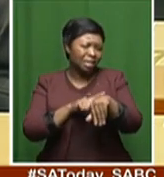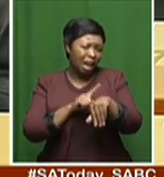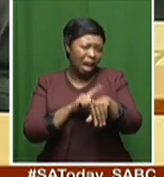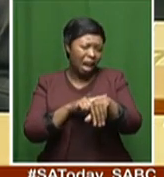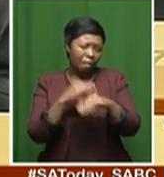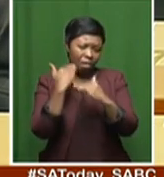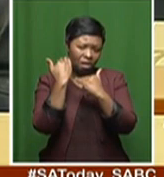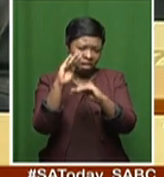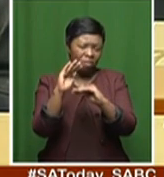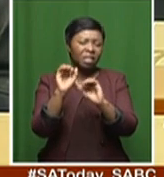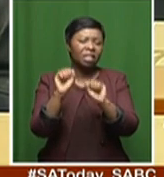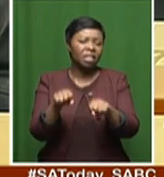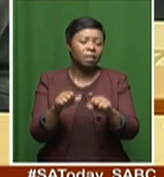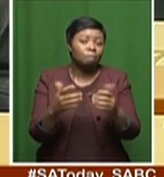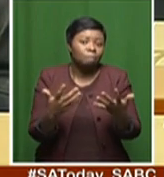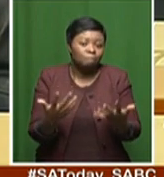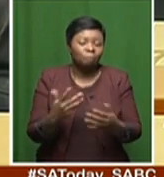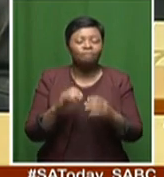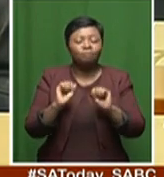not able, as clearly